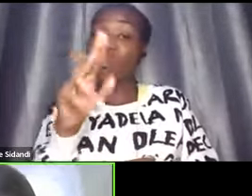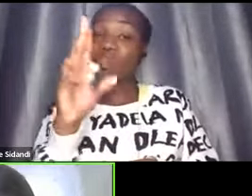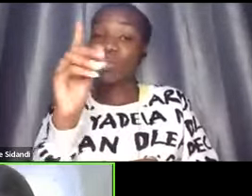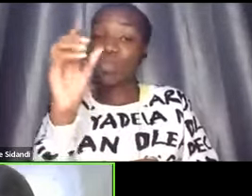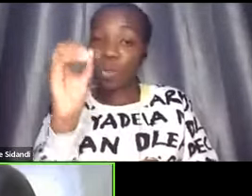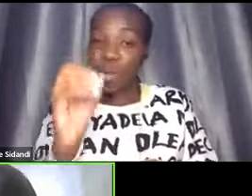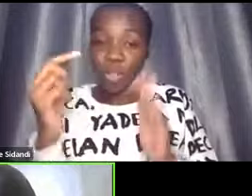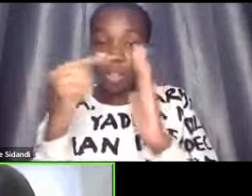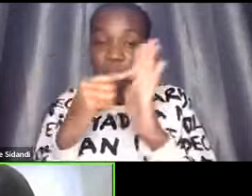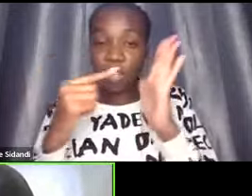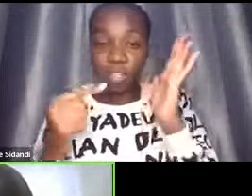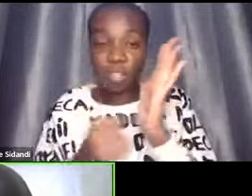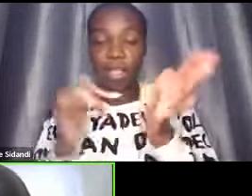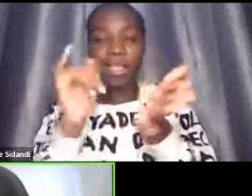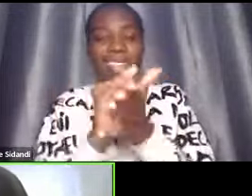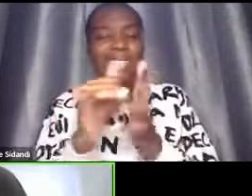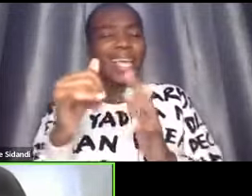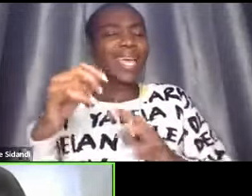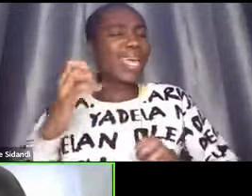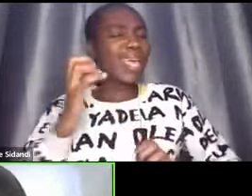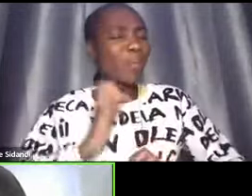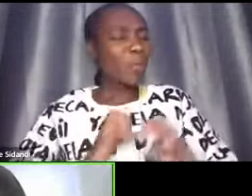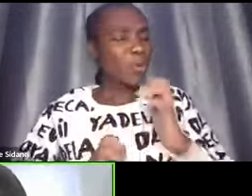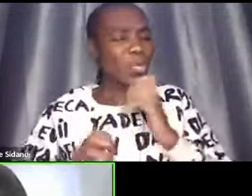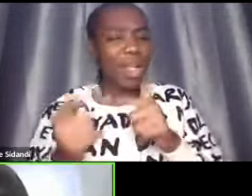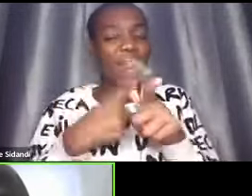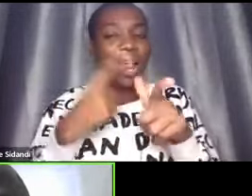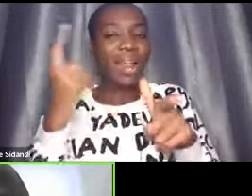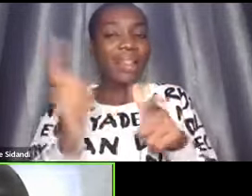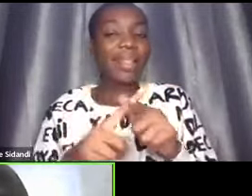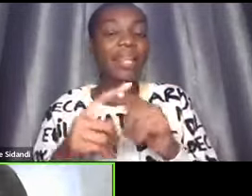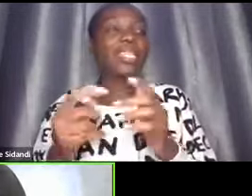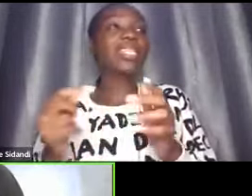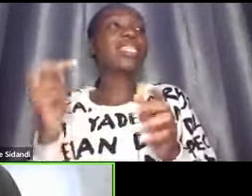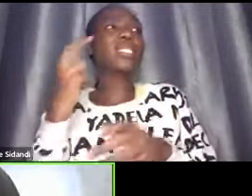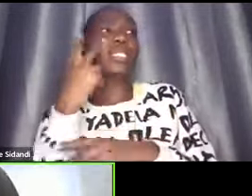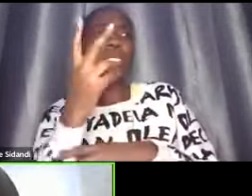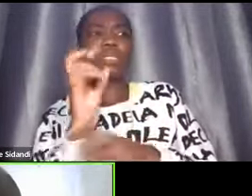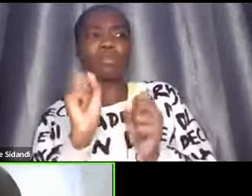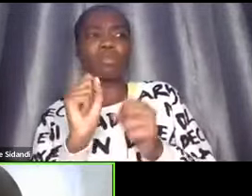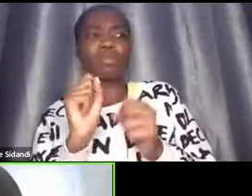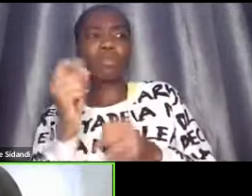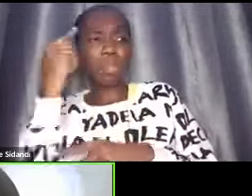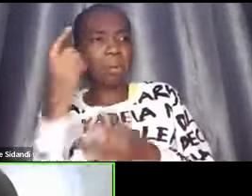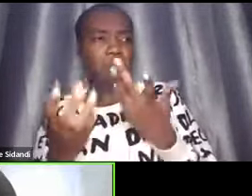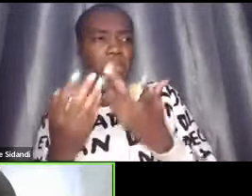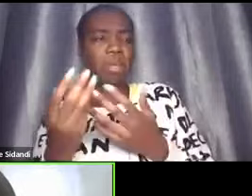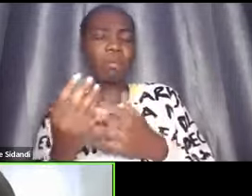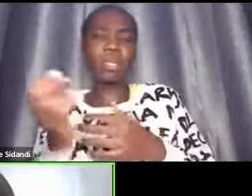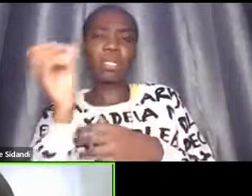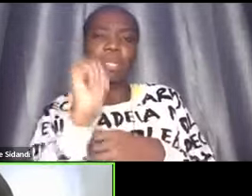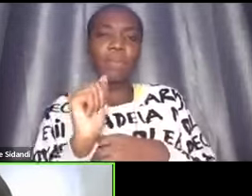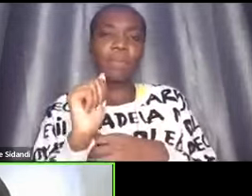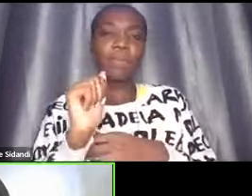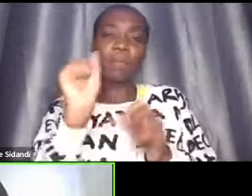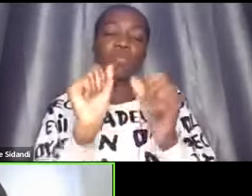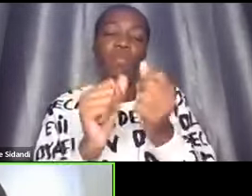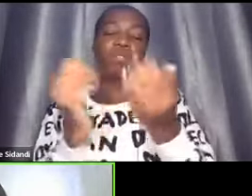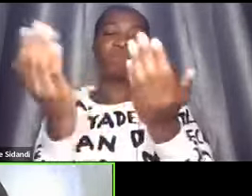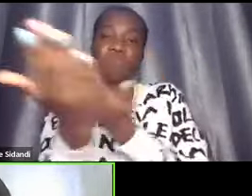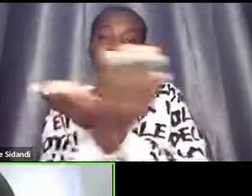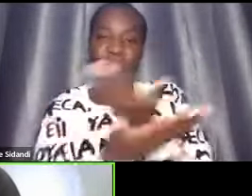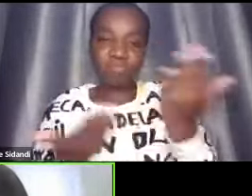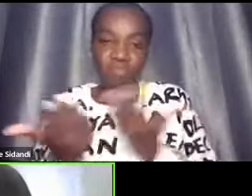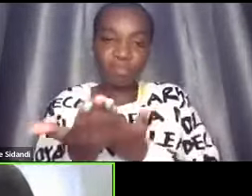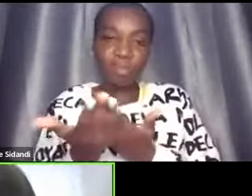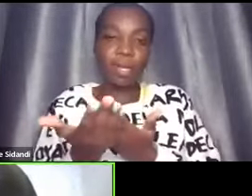issues that are emotional in nature, but they appear to be substantive when they are not. They are simply vehicles that carry emotional issues.